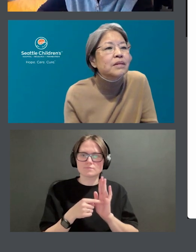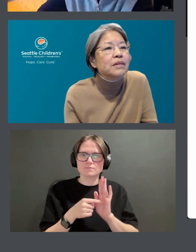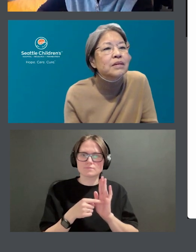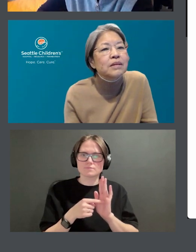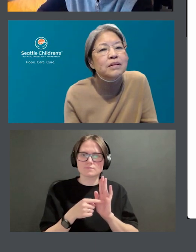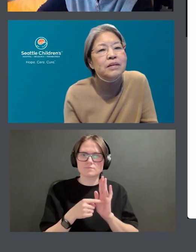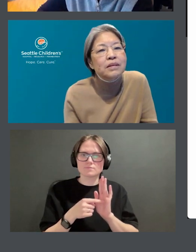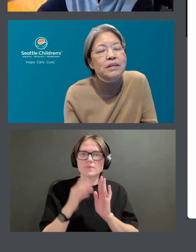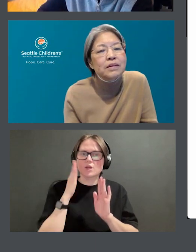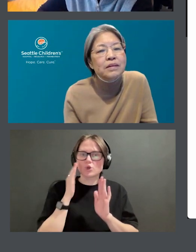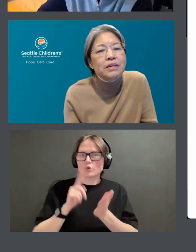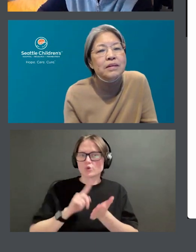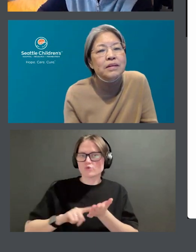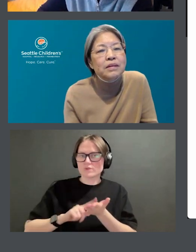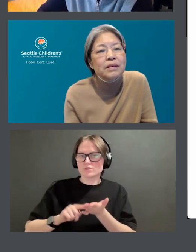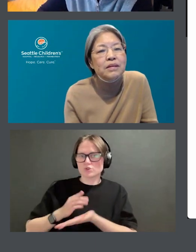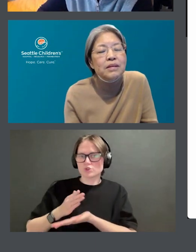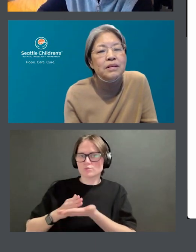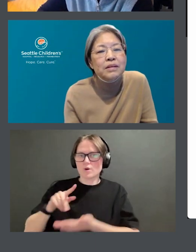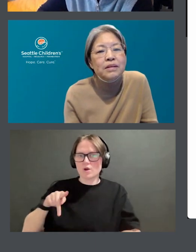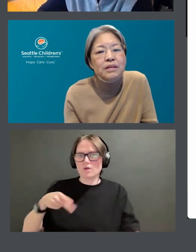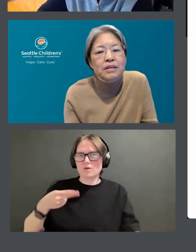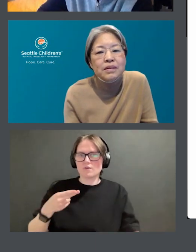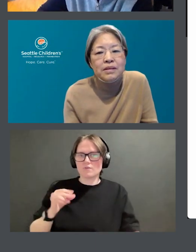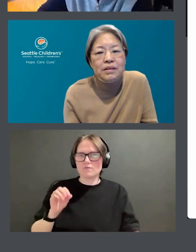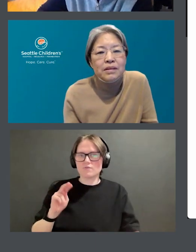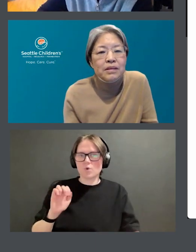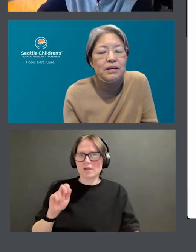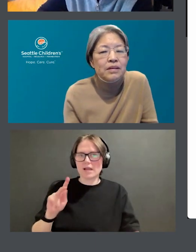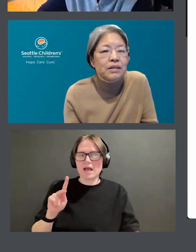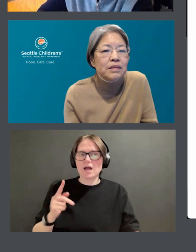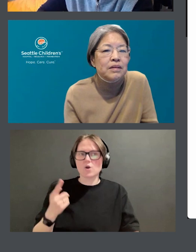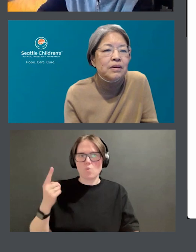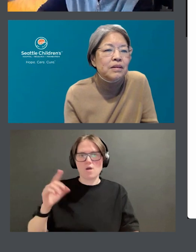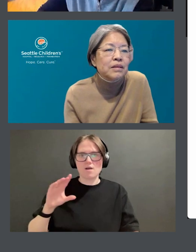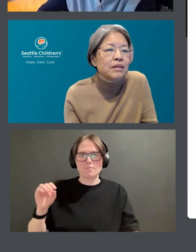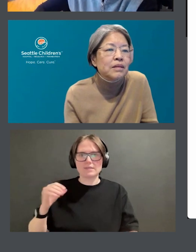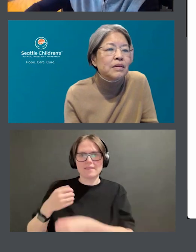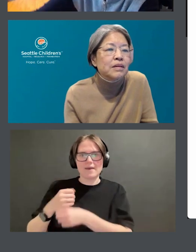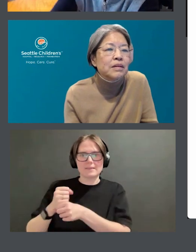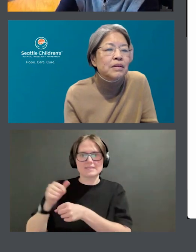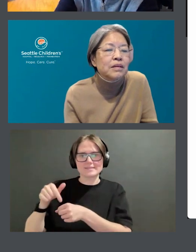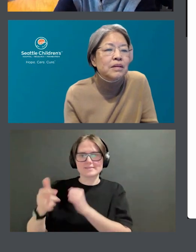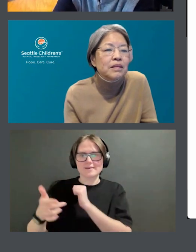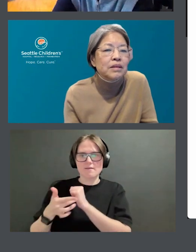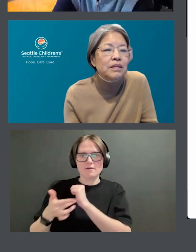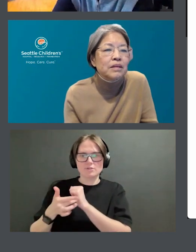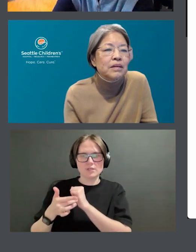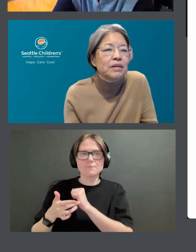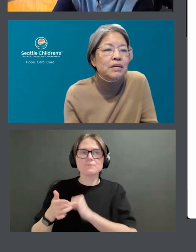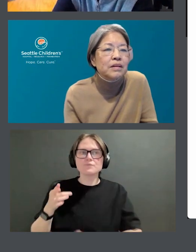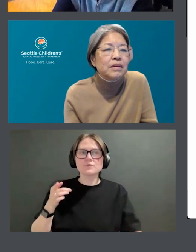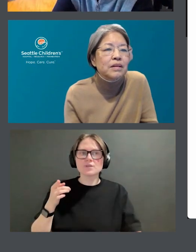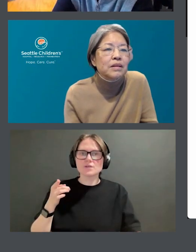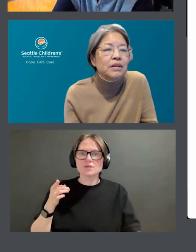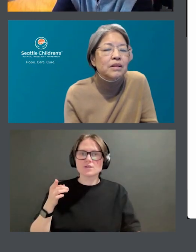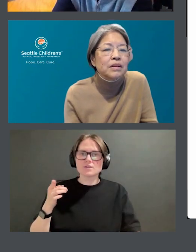Phonak, one of the companies that makes this technology, the